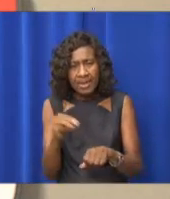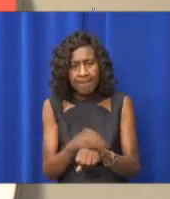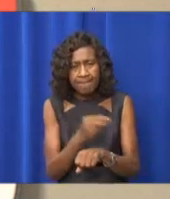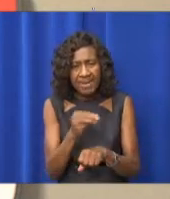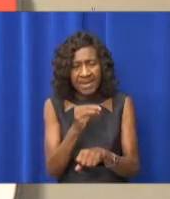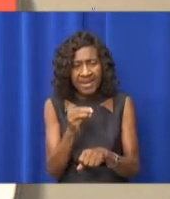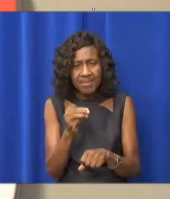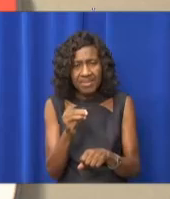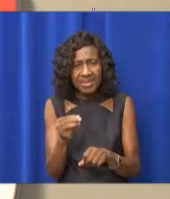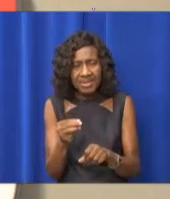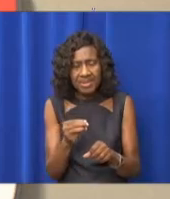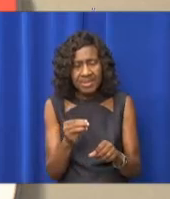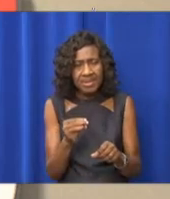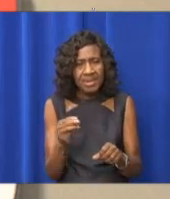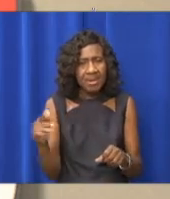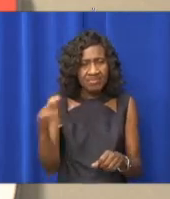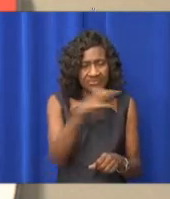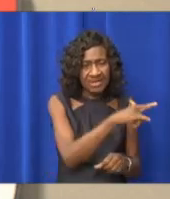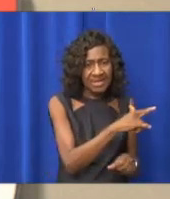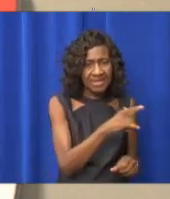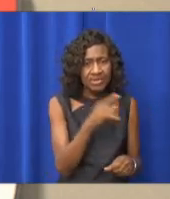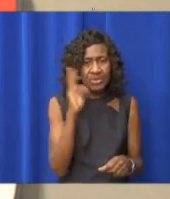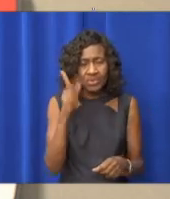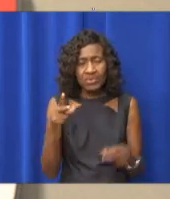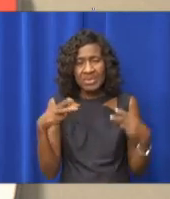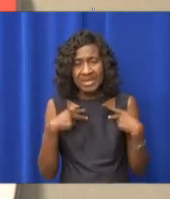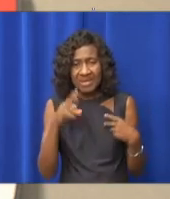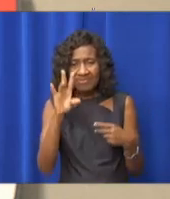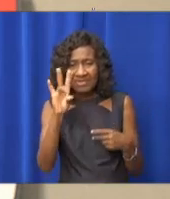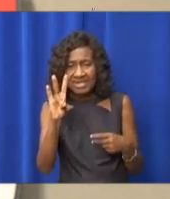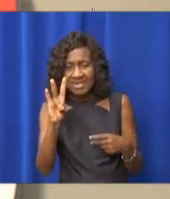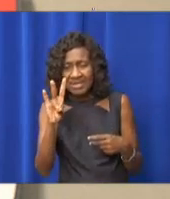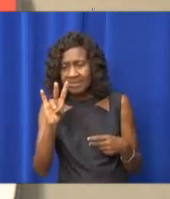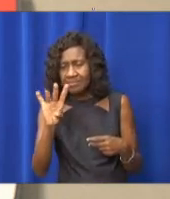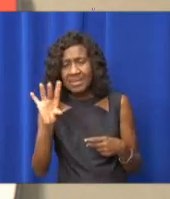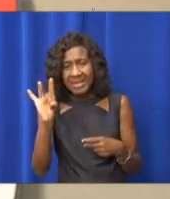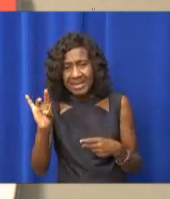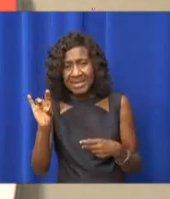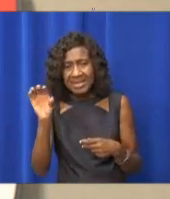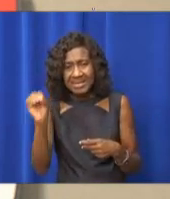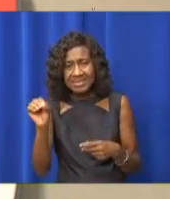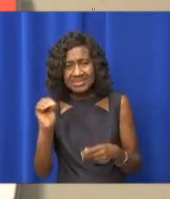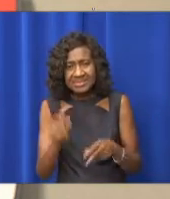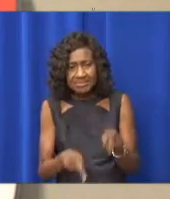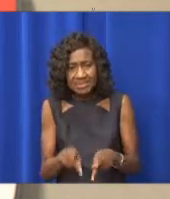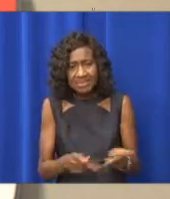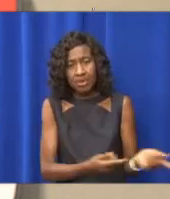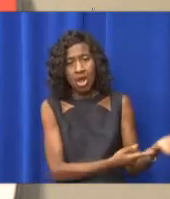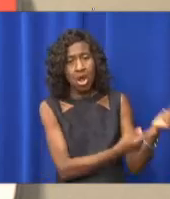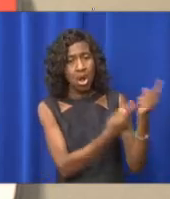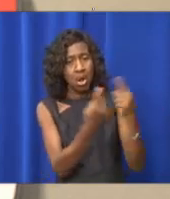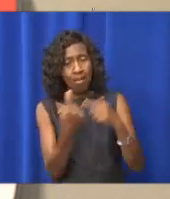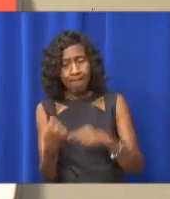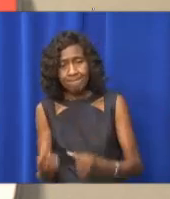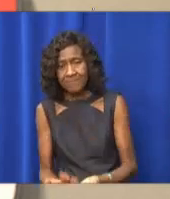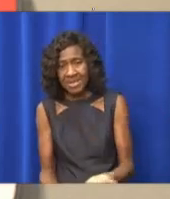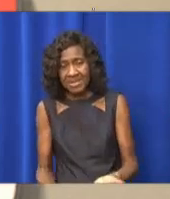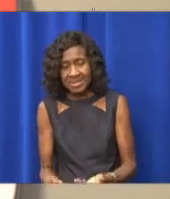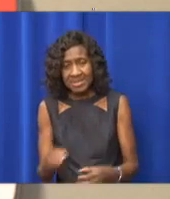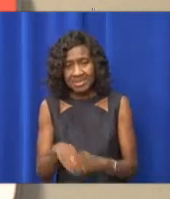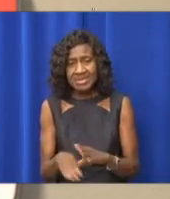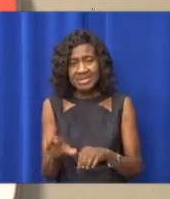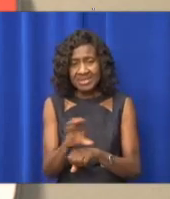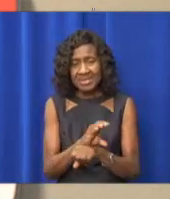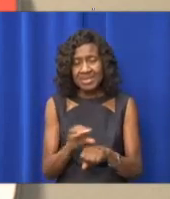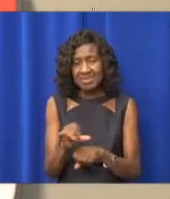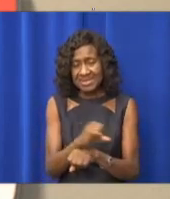80 people coming back in on one of those flights. I also want to just say a quick word, because I've